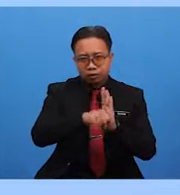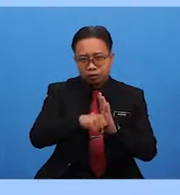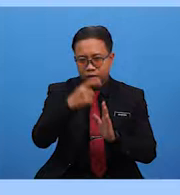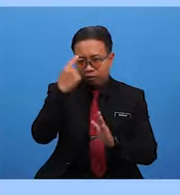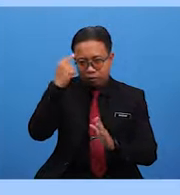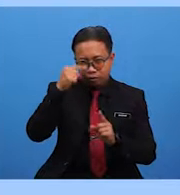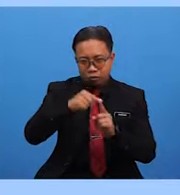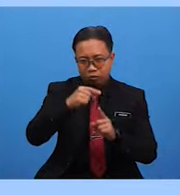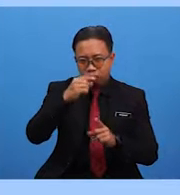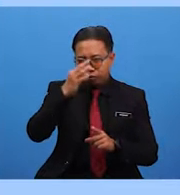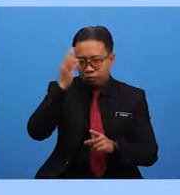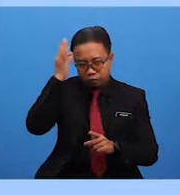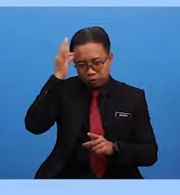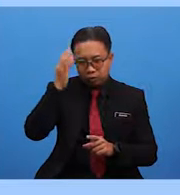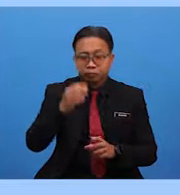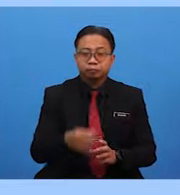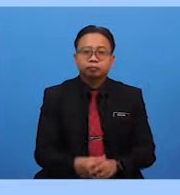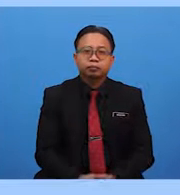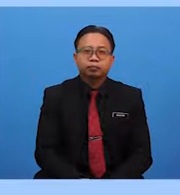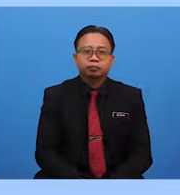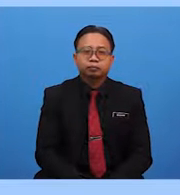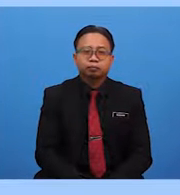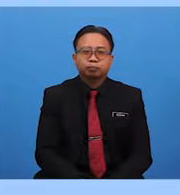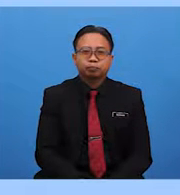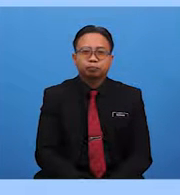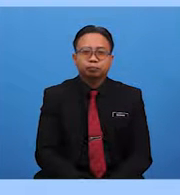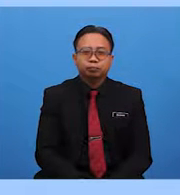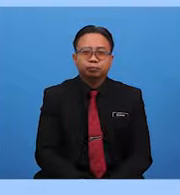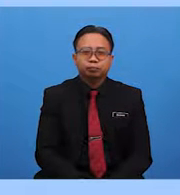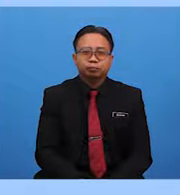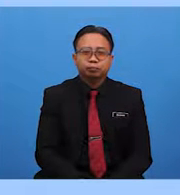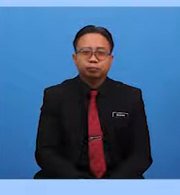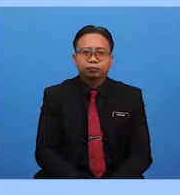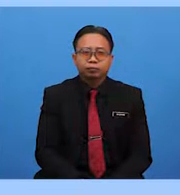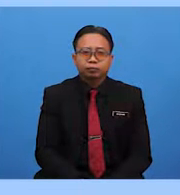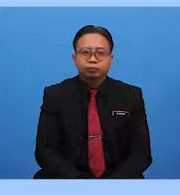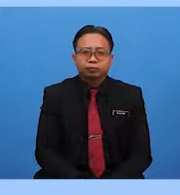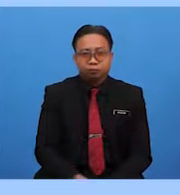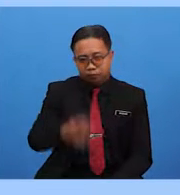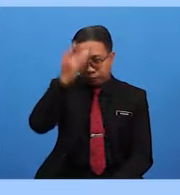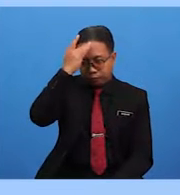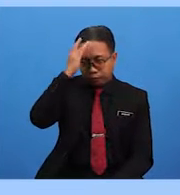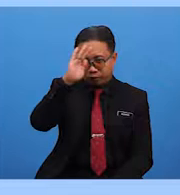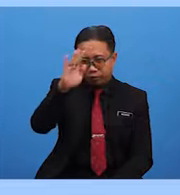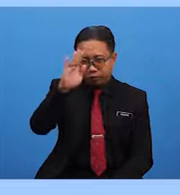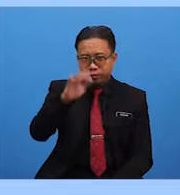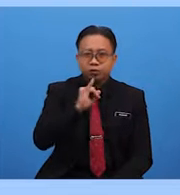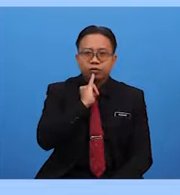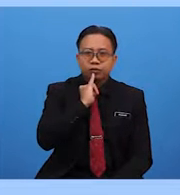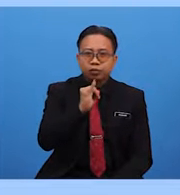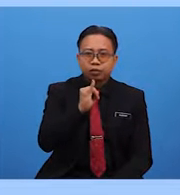decide. The clock is ticking. Be quick, students. Ha! Brilliant. This sentence